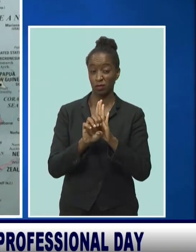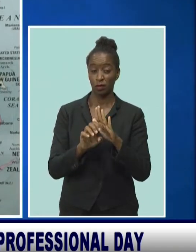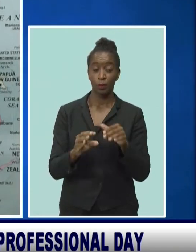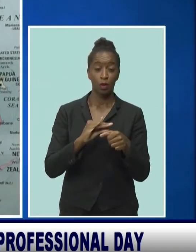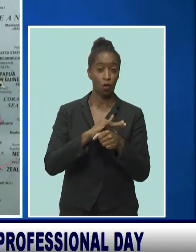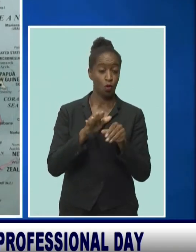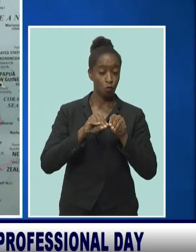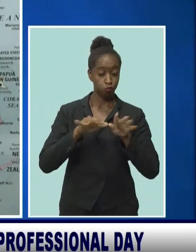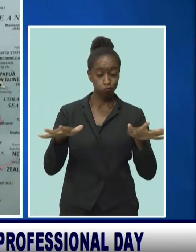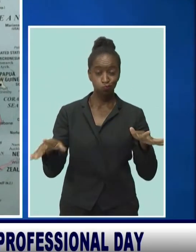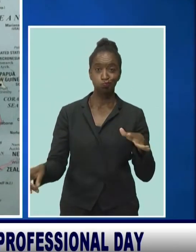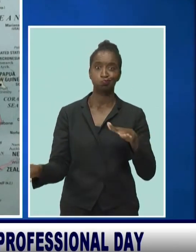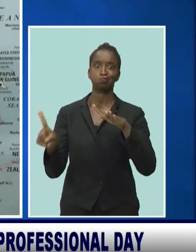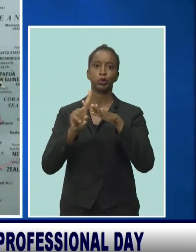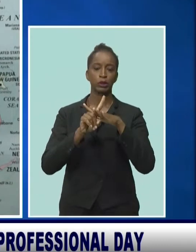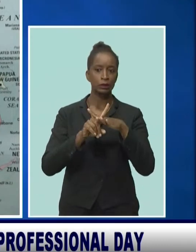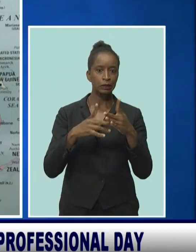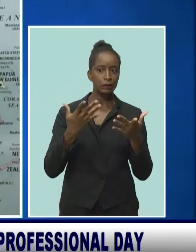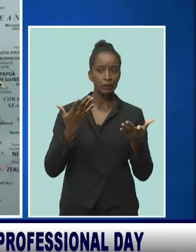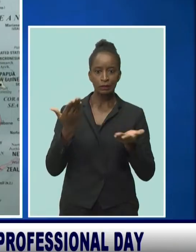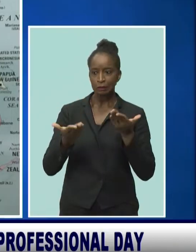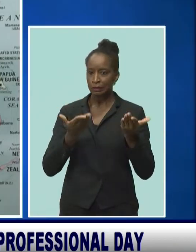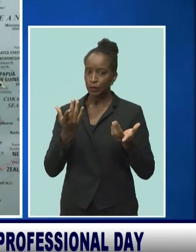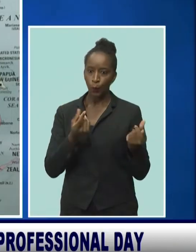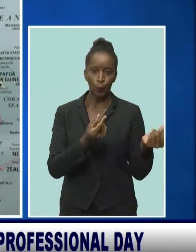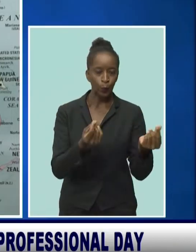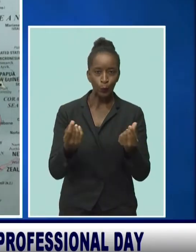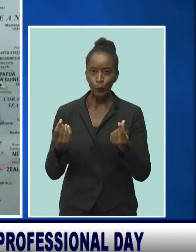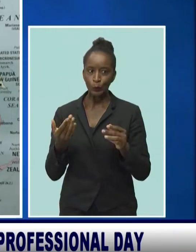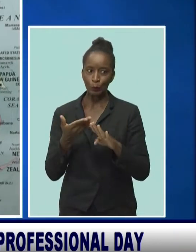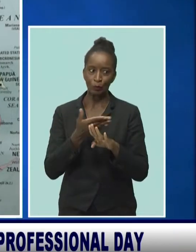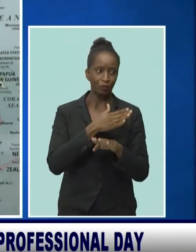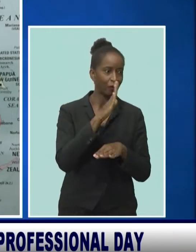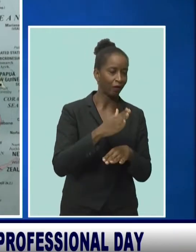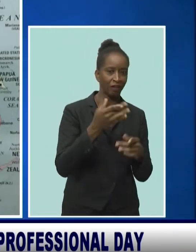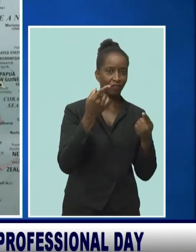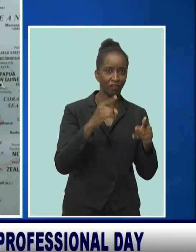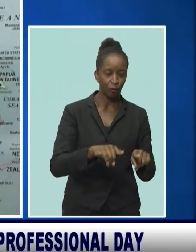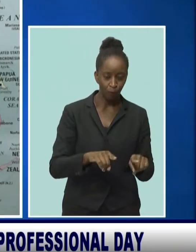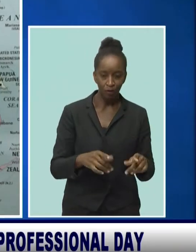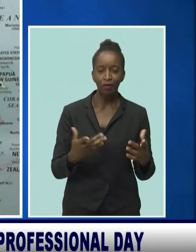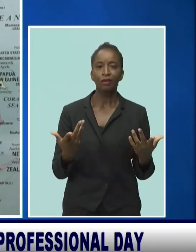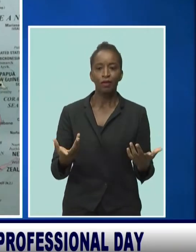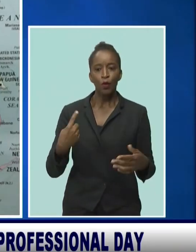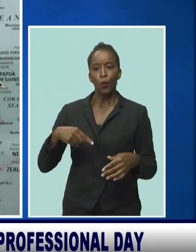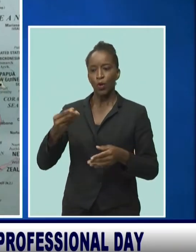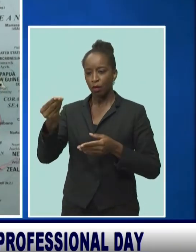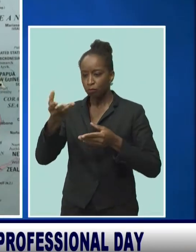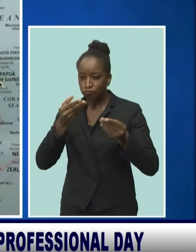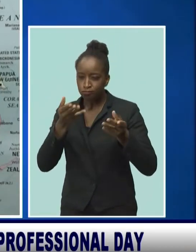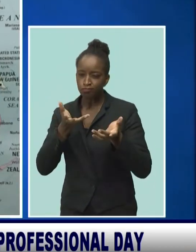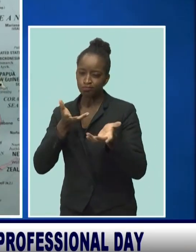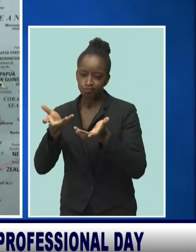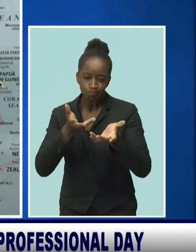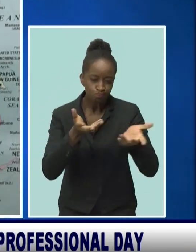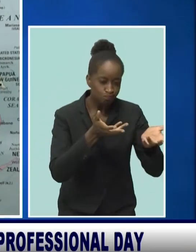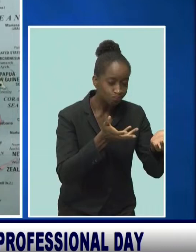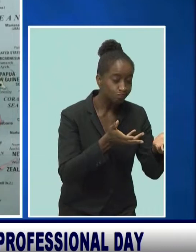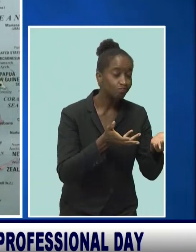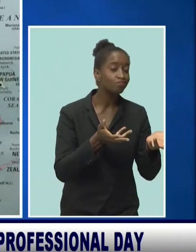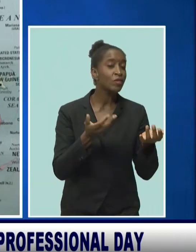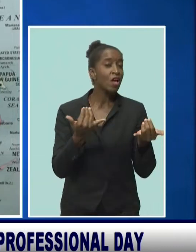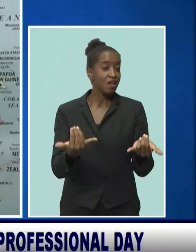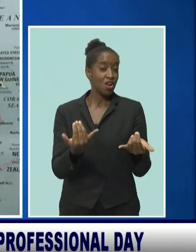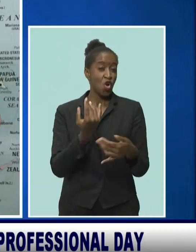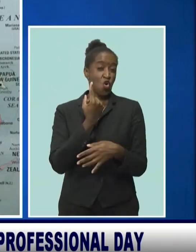COVID-19 pandemic, our consultations reached a peak, and now, as we navigate the latest challenge to